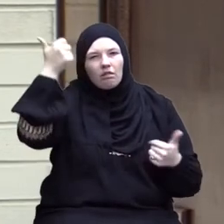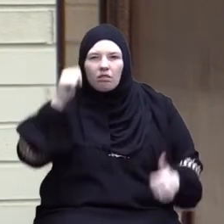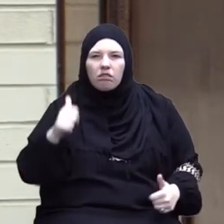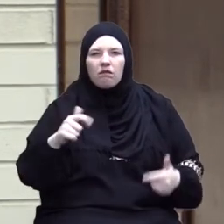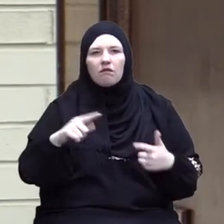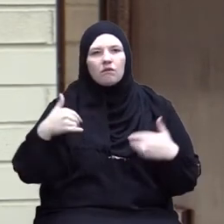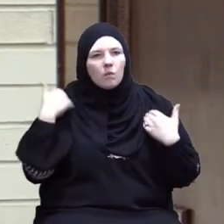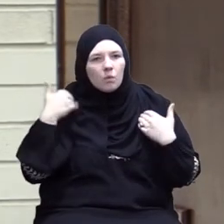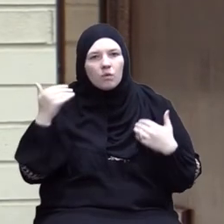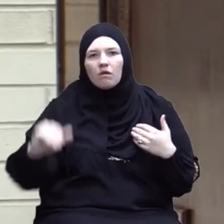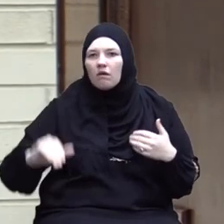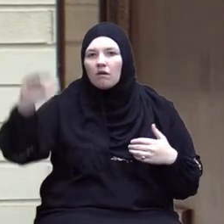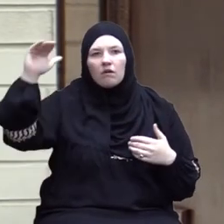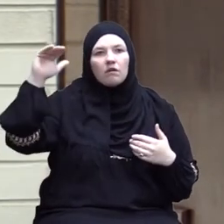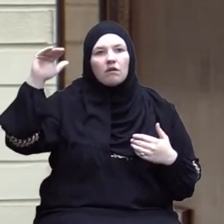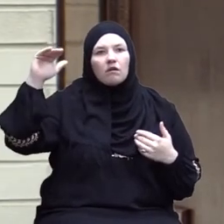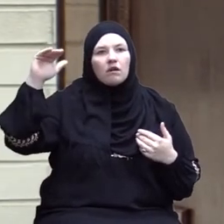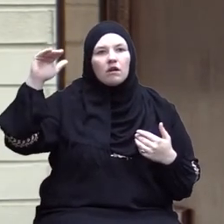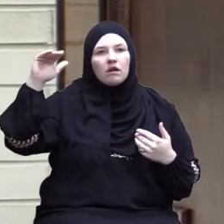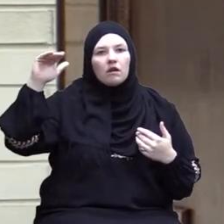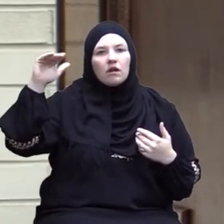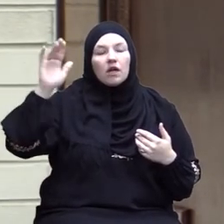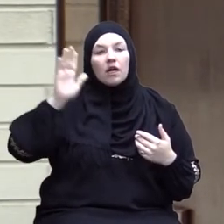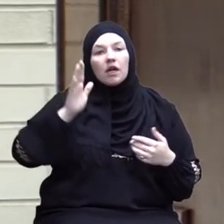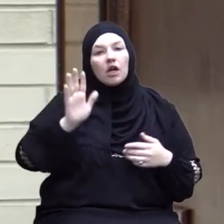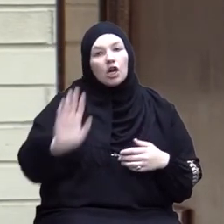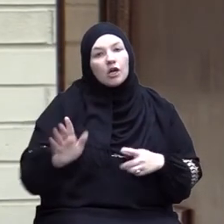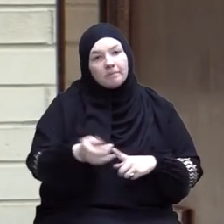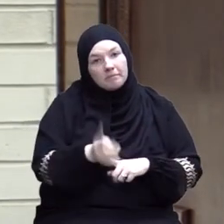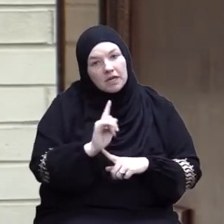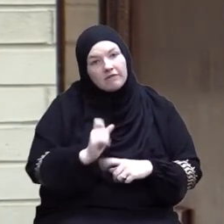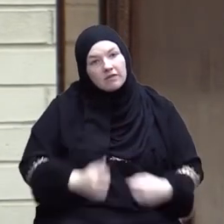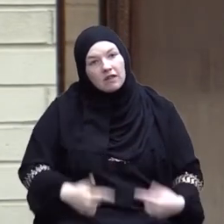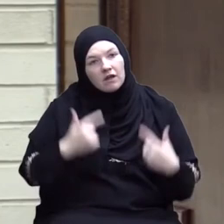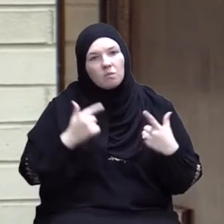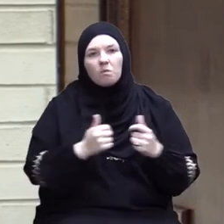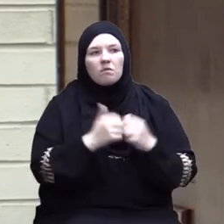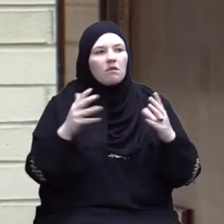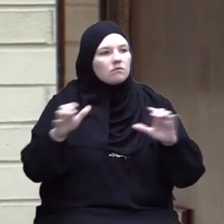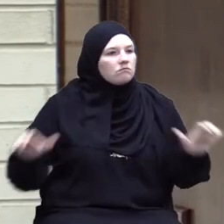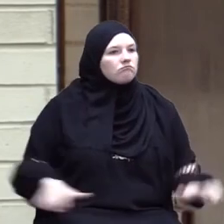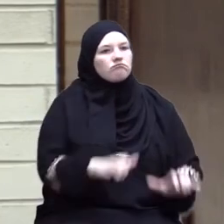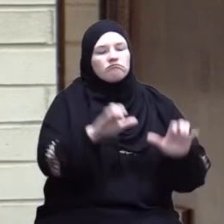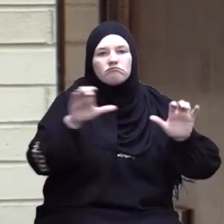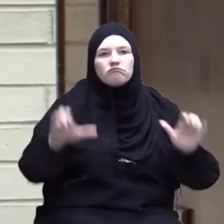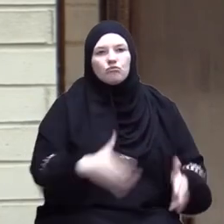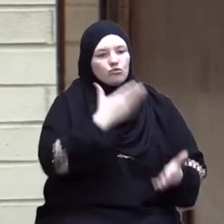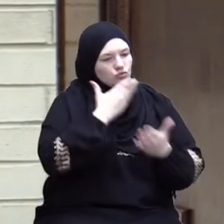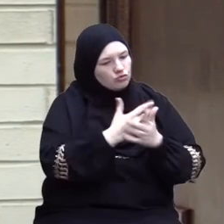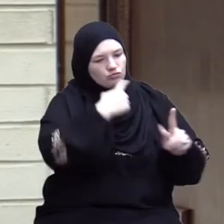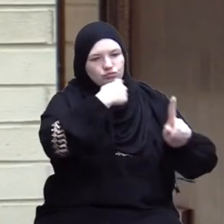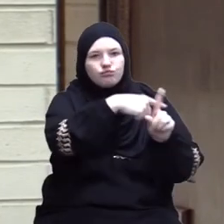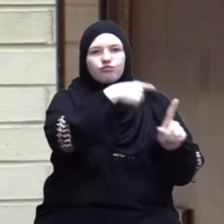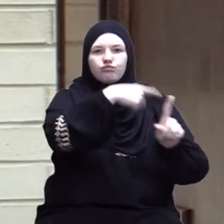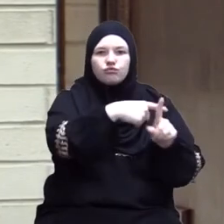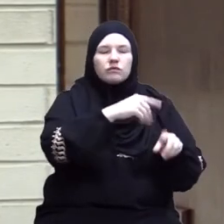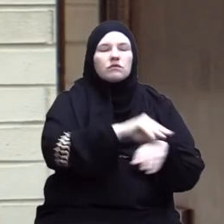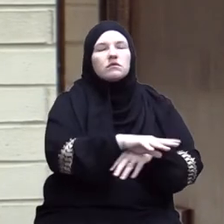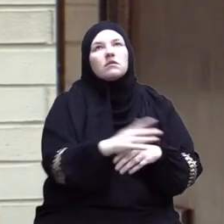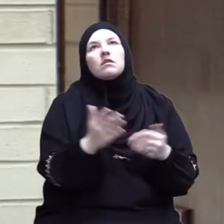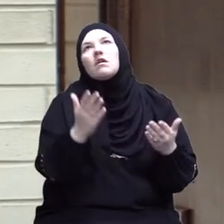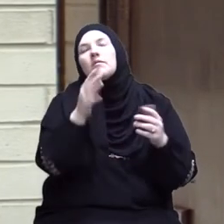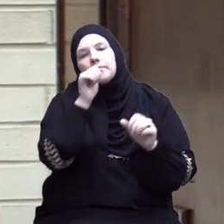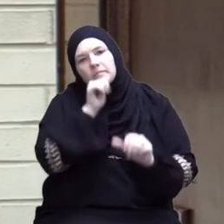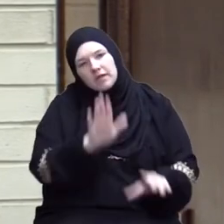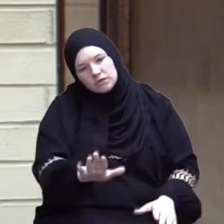youth. She never spared a minute of her life without doing something positive.